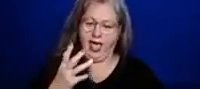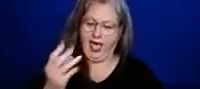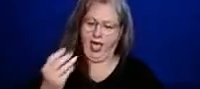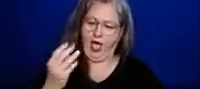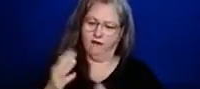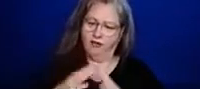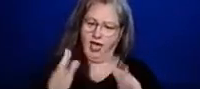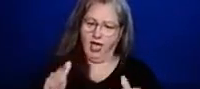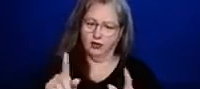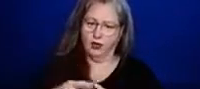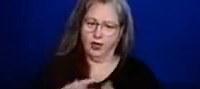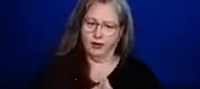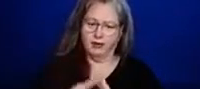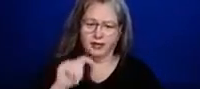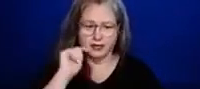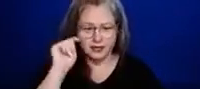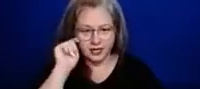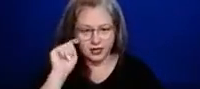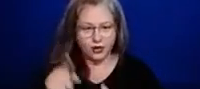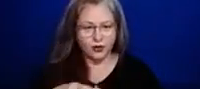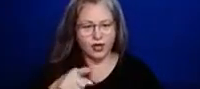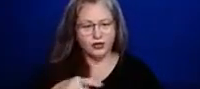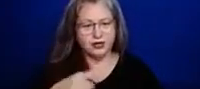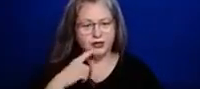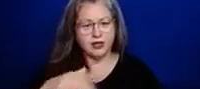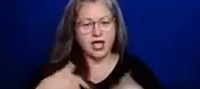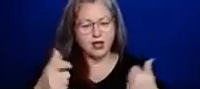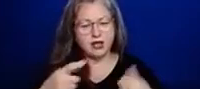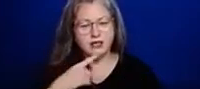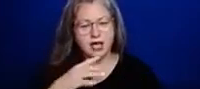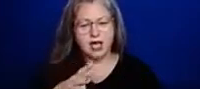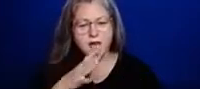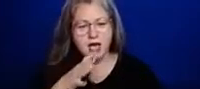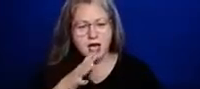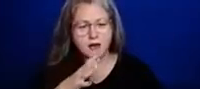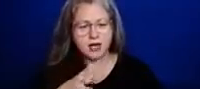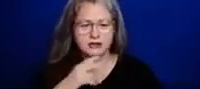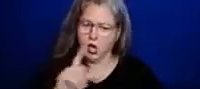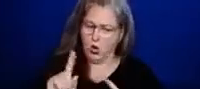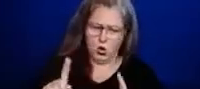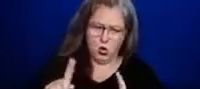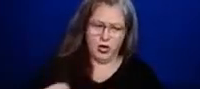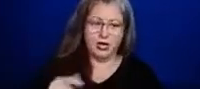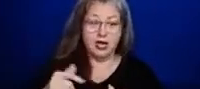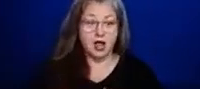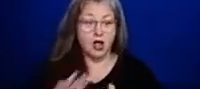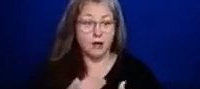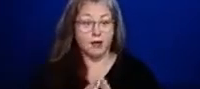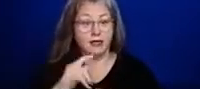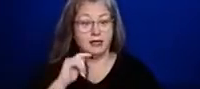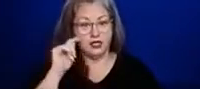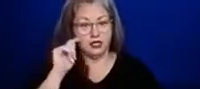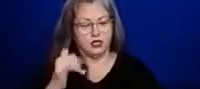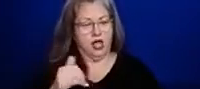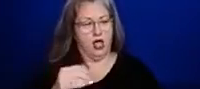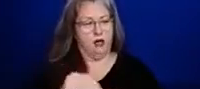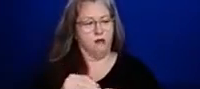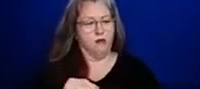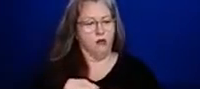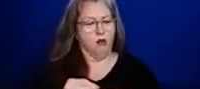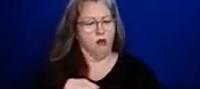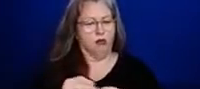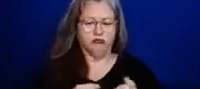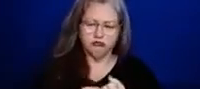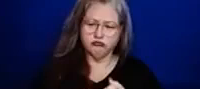house when you're a teenage. Yes. When you're younger, you are mama, no? And now on teenage, you are like